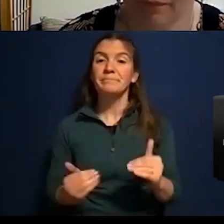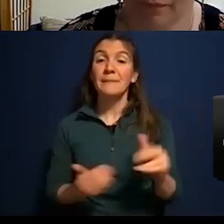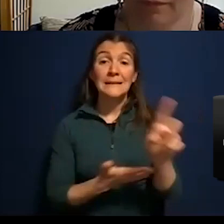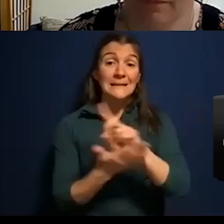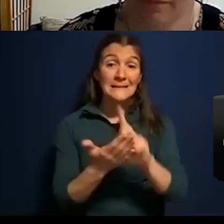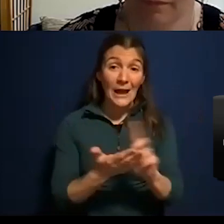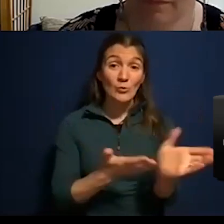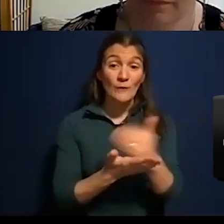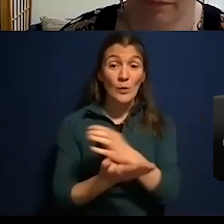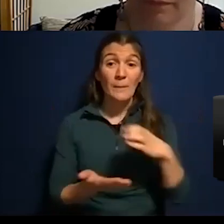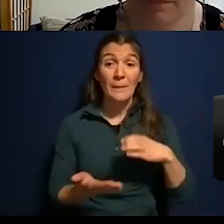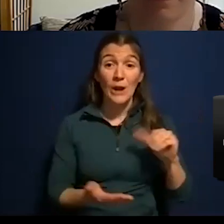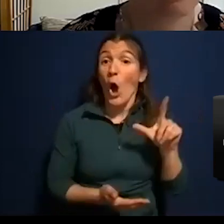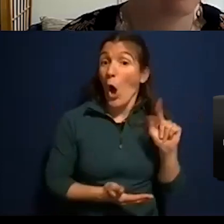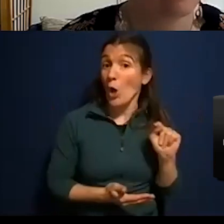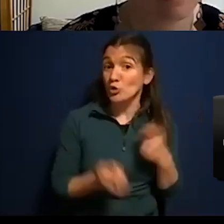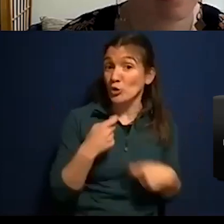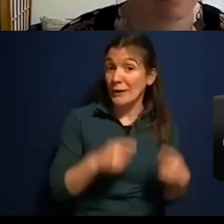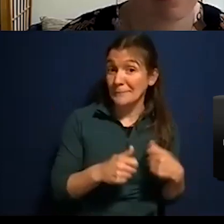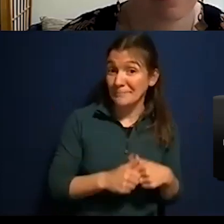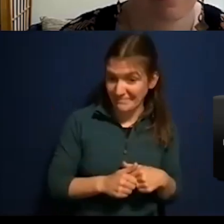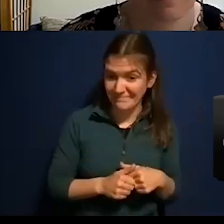Design Review Committee Alternates,